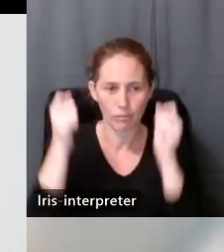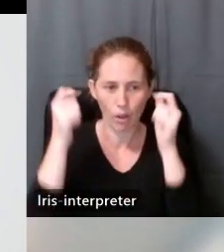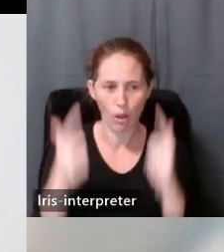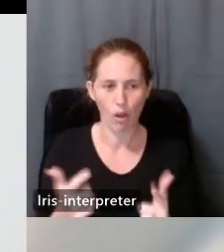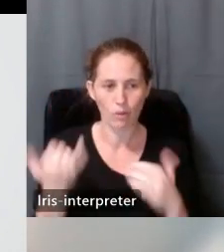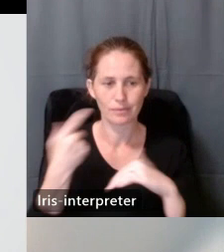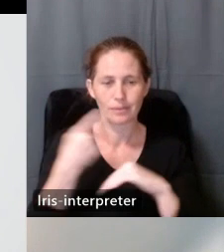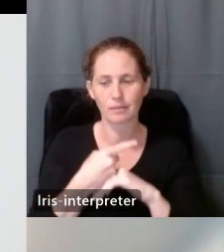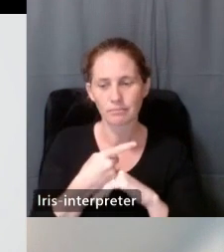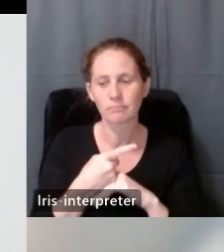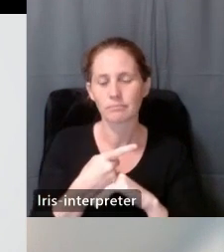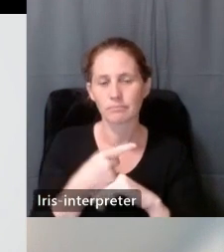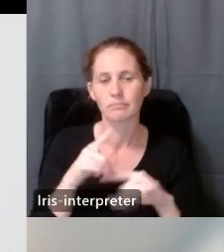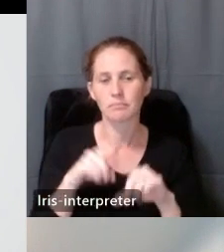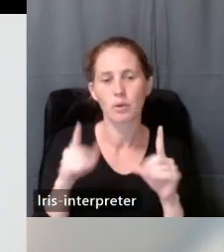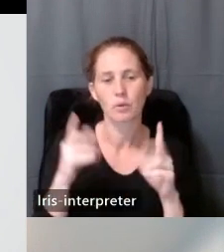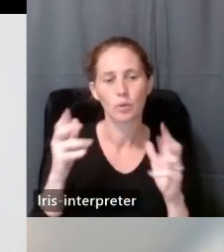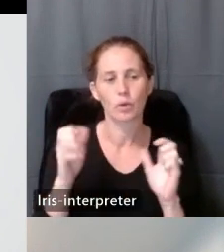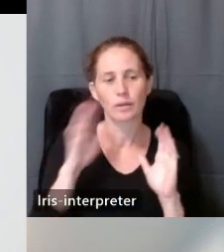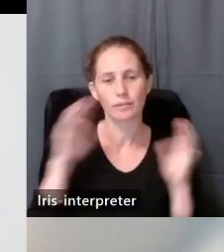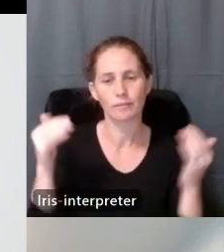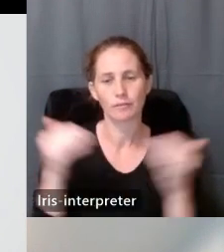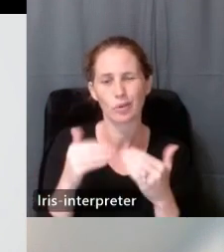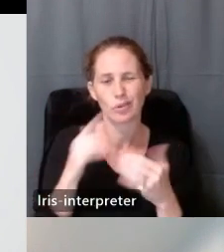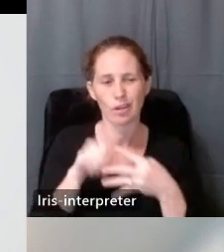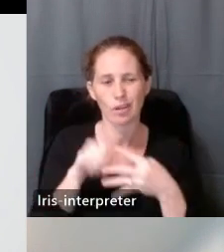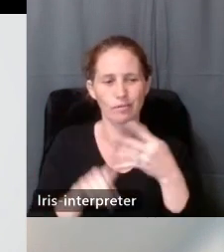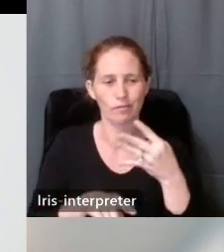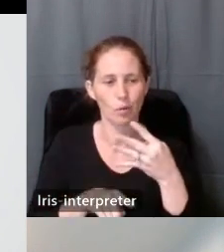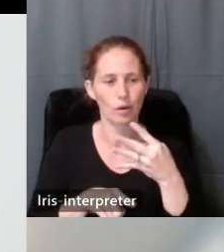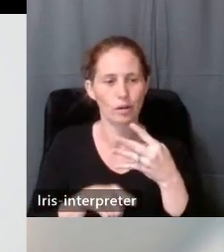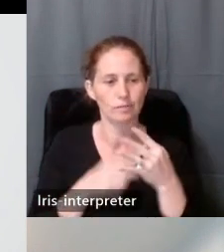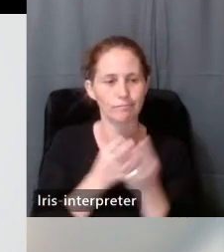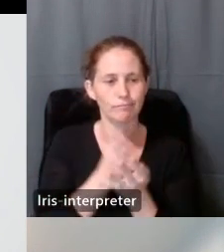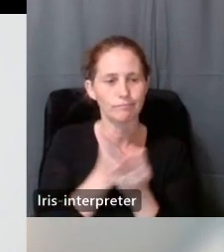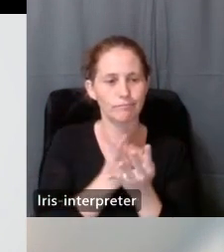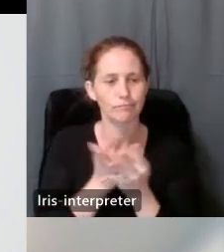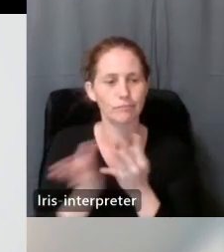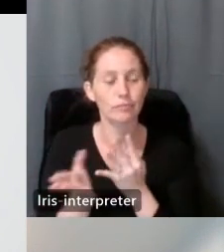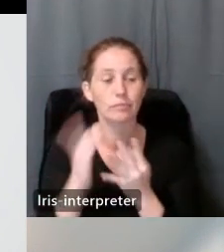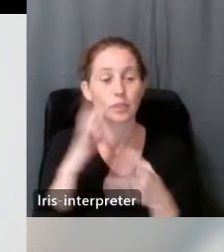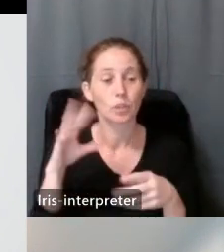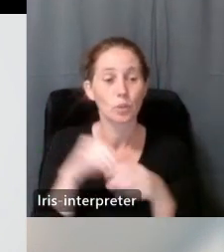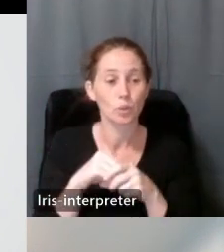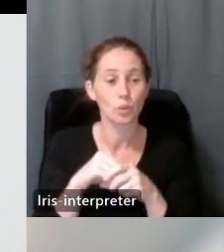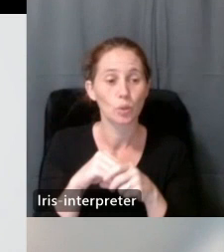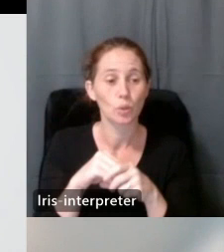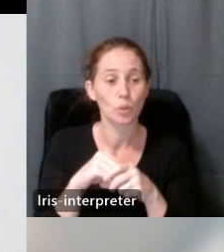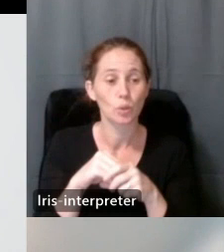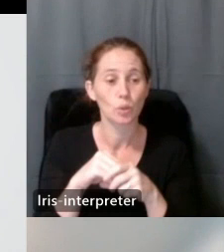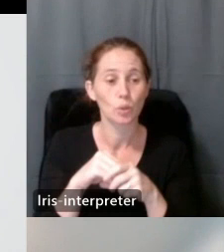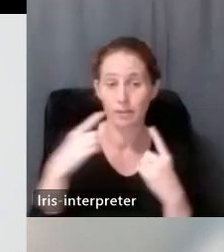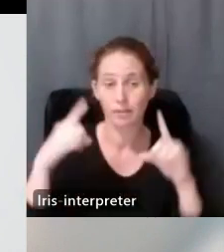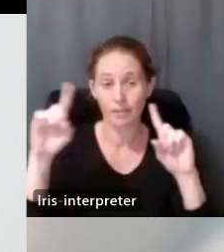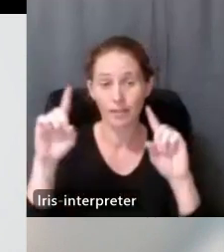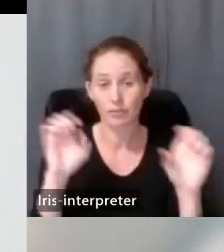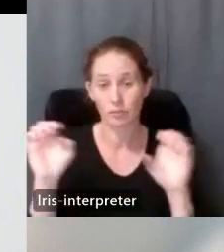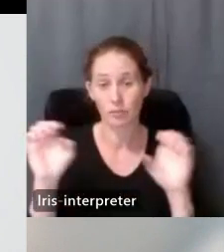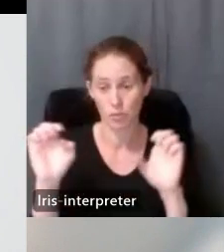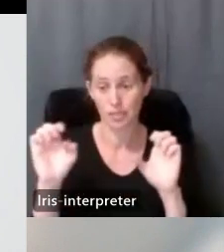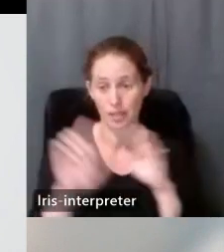today, but we do want to focus on these 4 key areas, which include accessible and effective